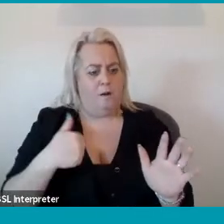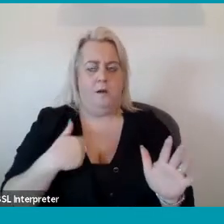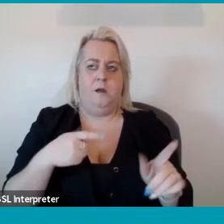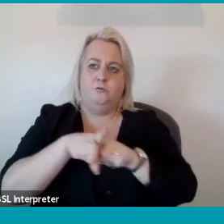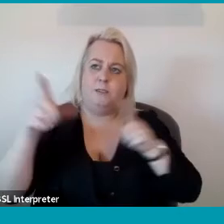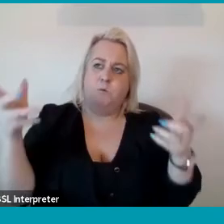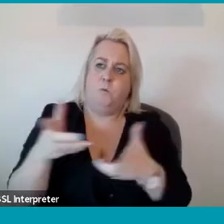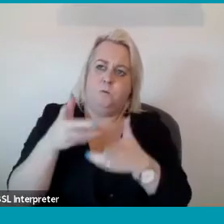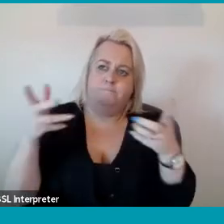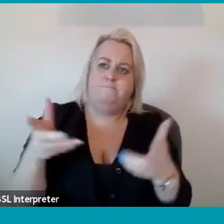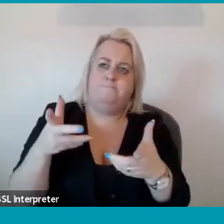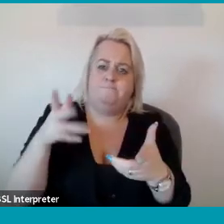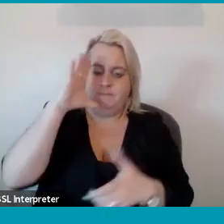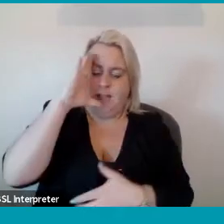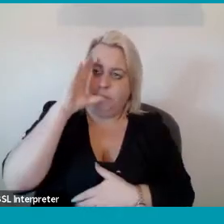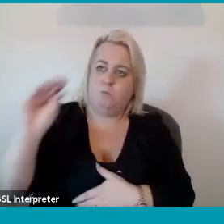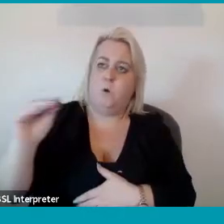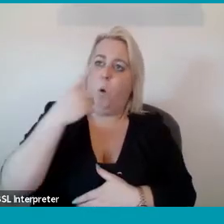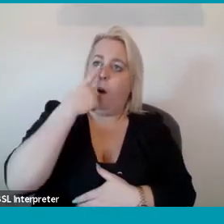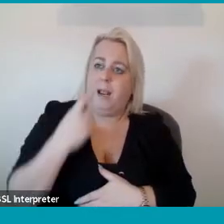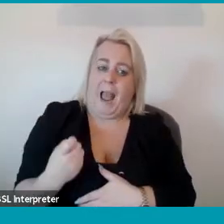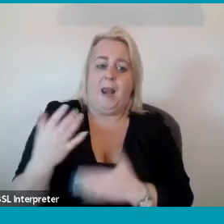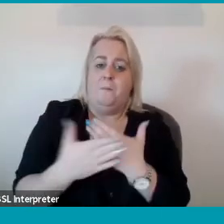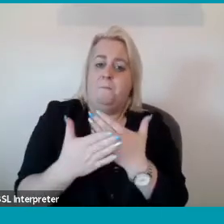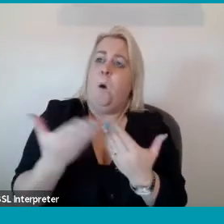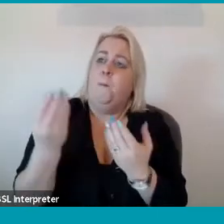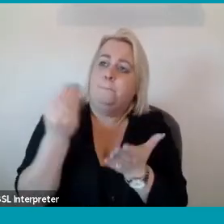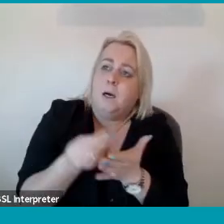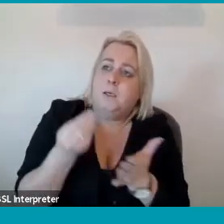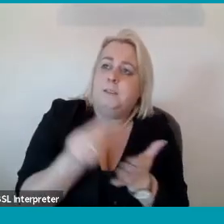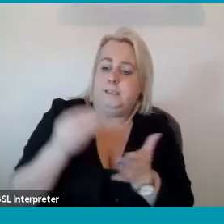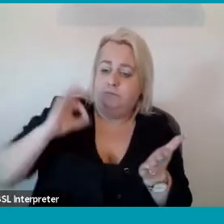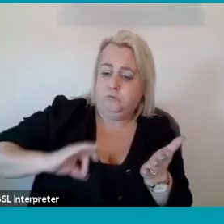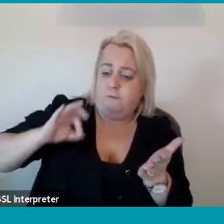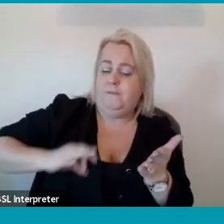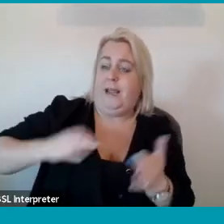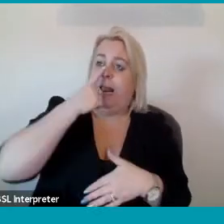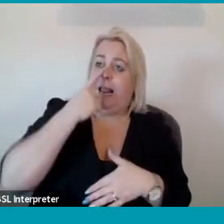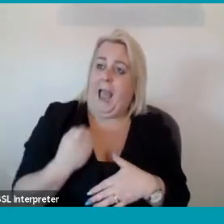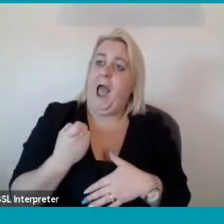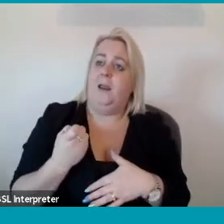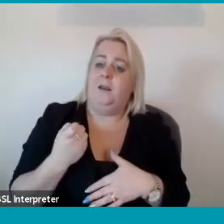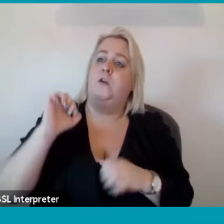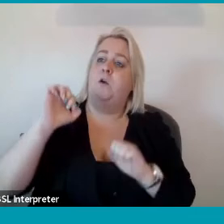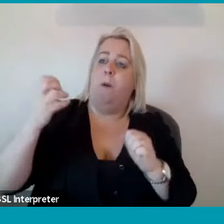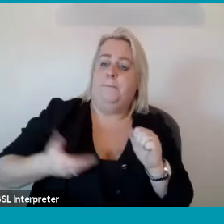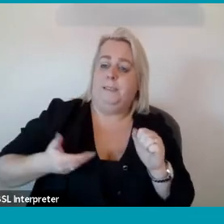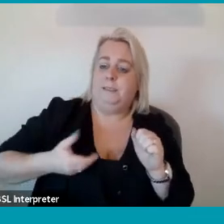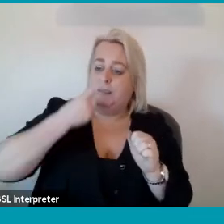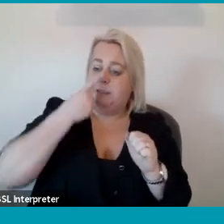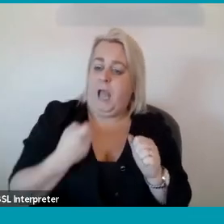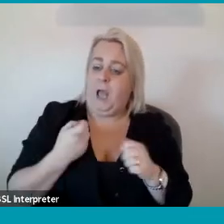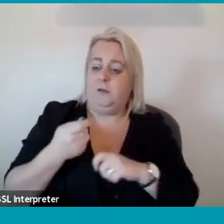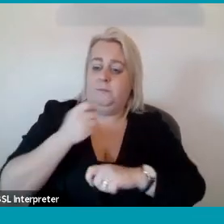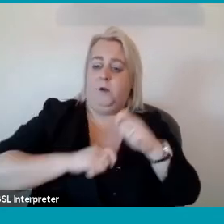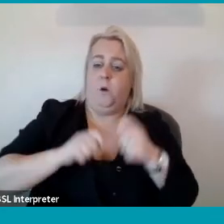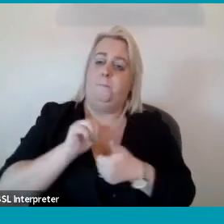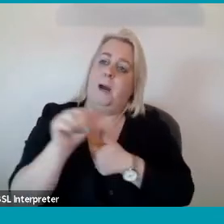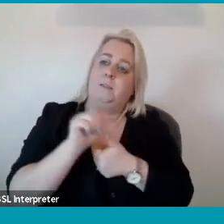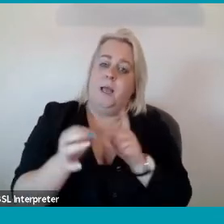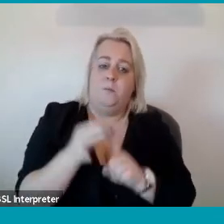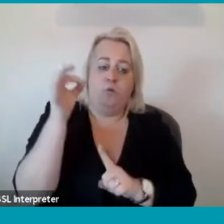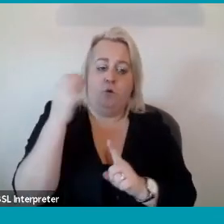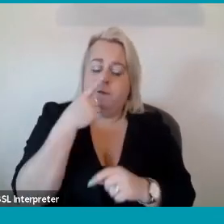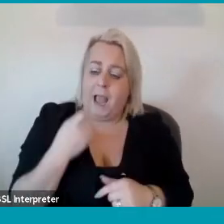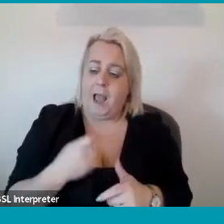want to miss out, on all of those customers and clients. And it may be that we're dealing with people in other organizations who are